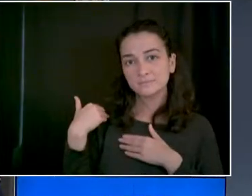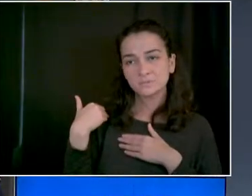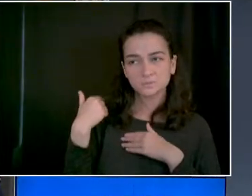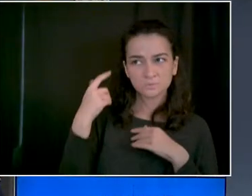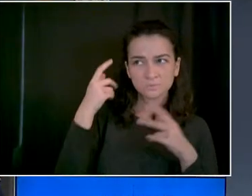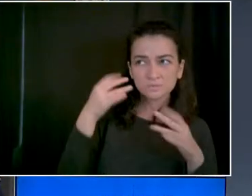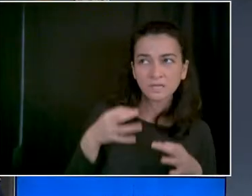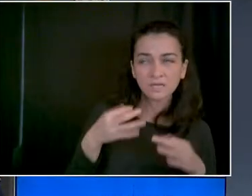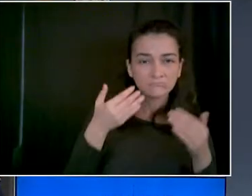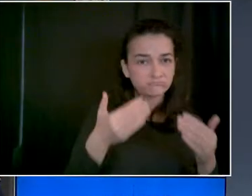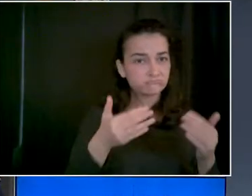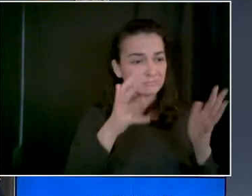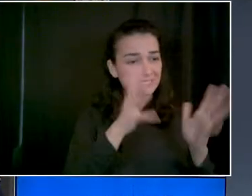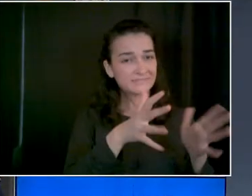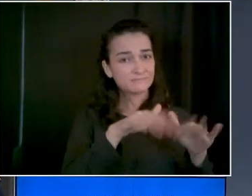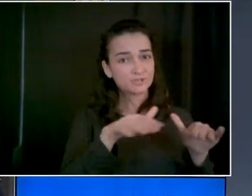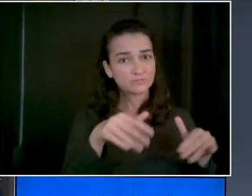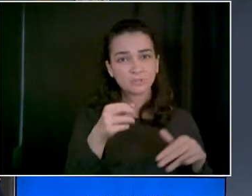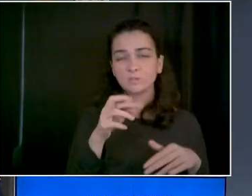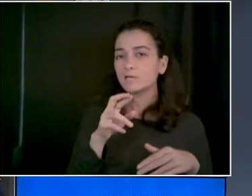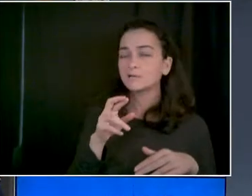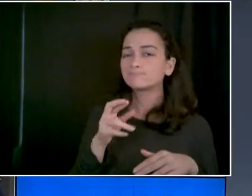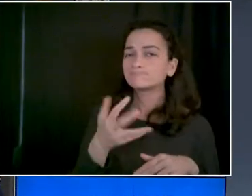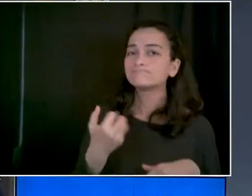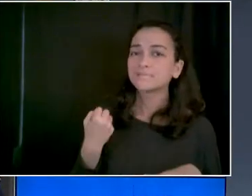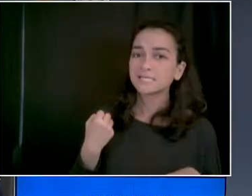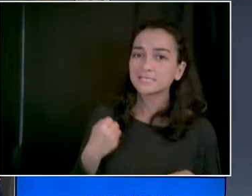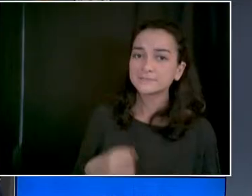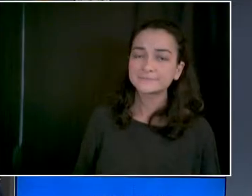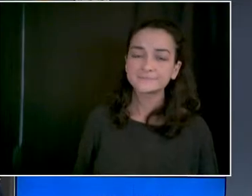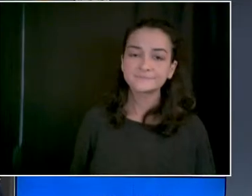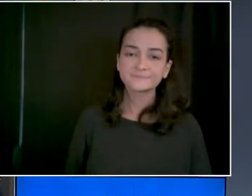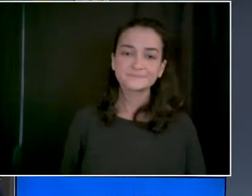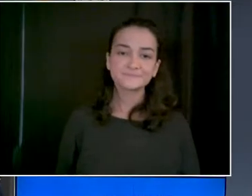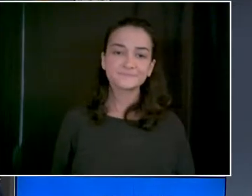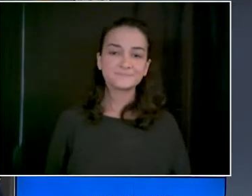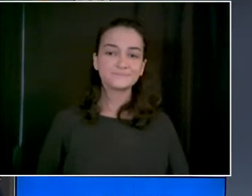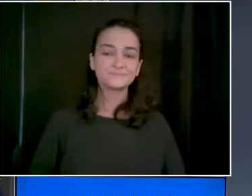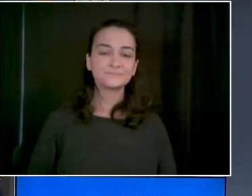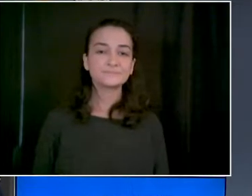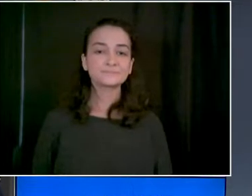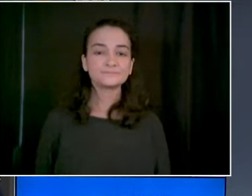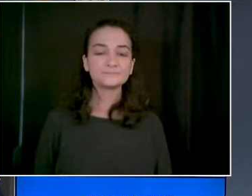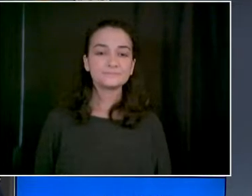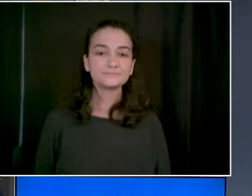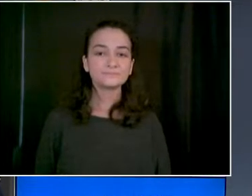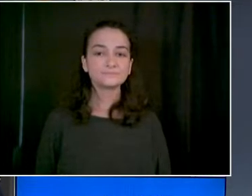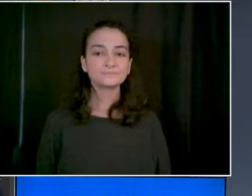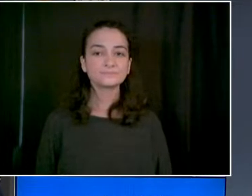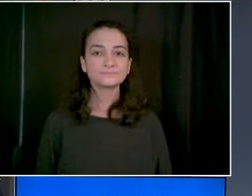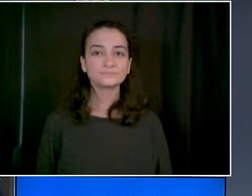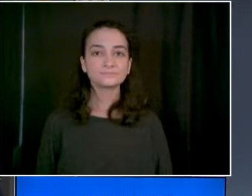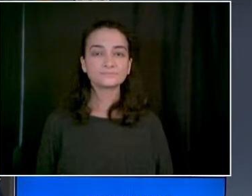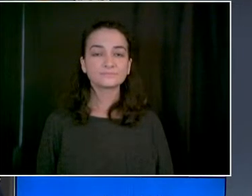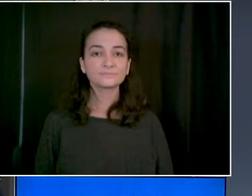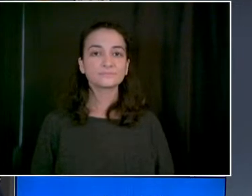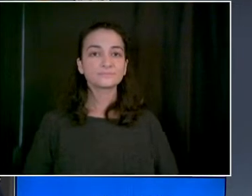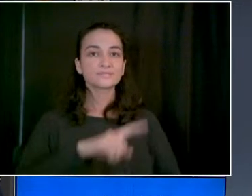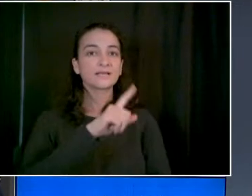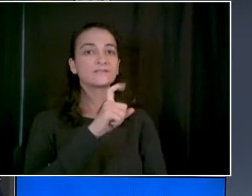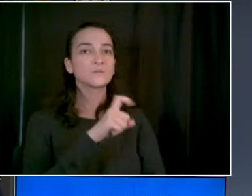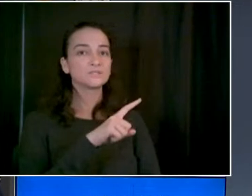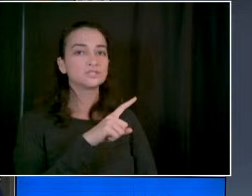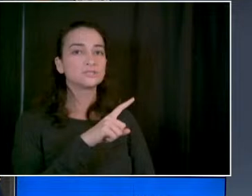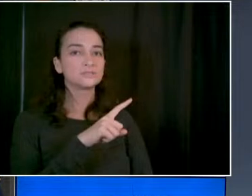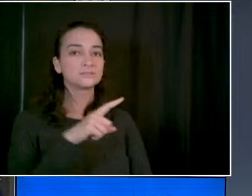would be the consequences? And this is the second time in the last 8 months that a child has died in care, that we're in ACS care. So, like, what does it look